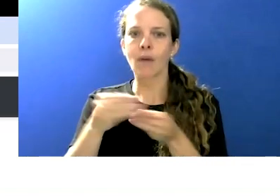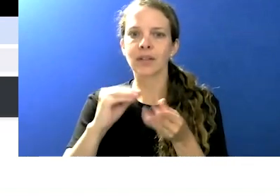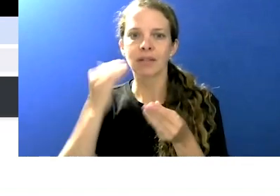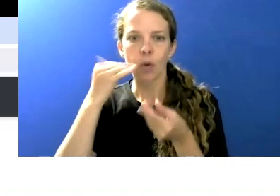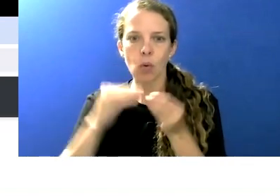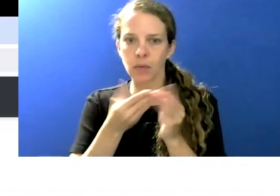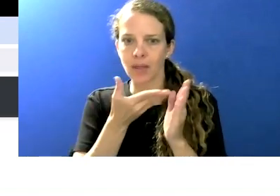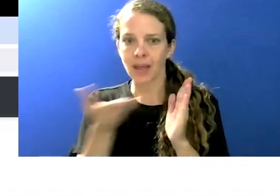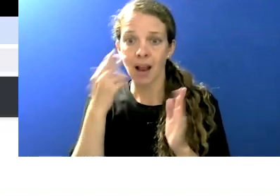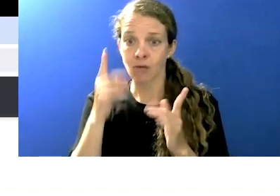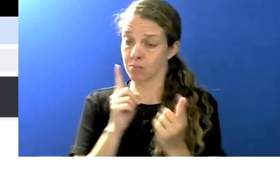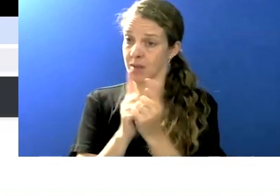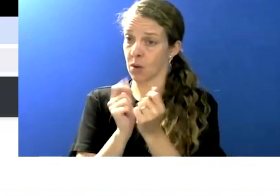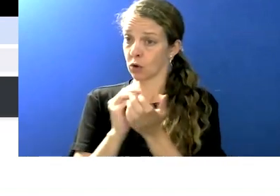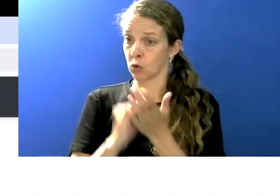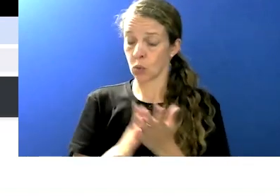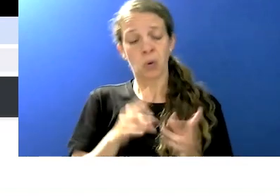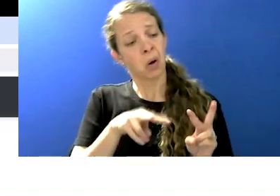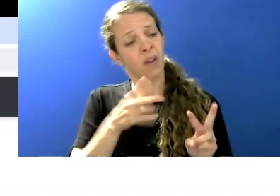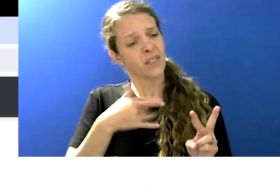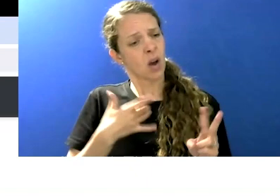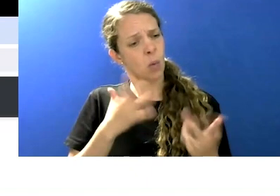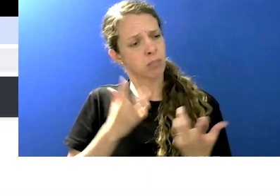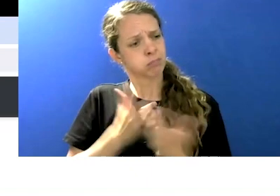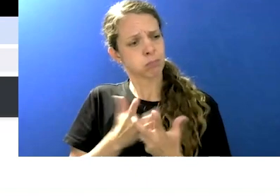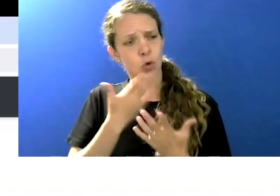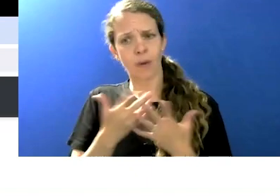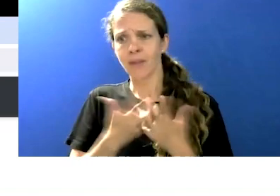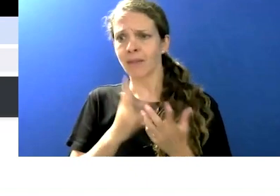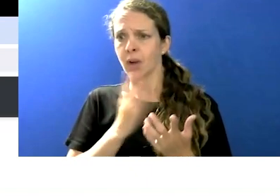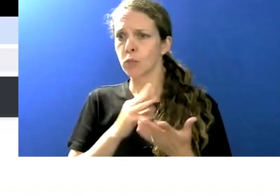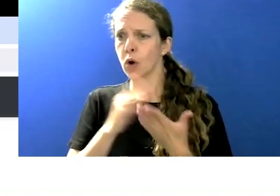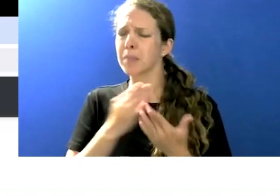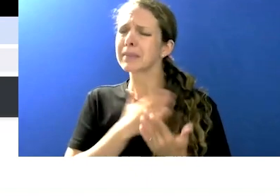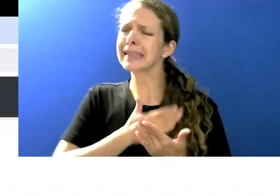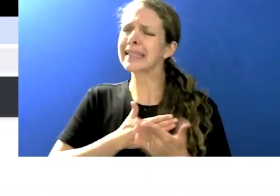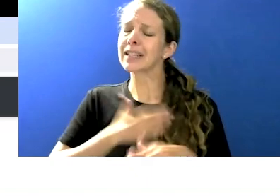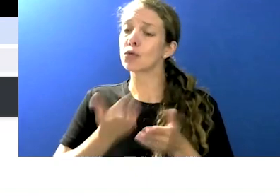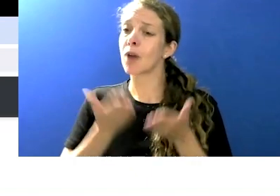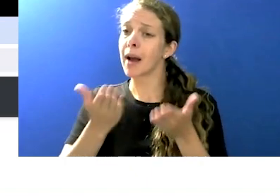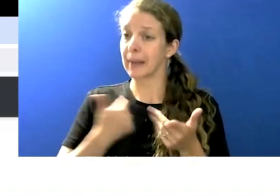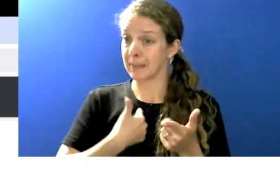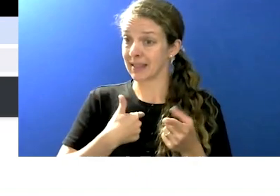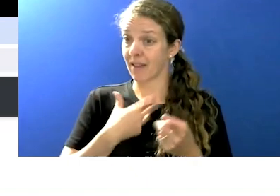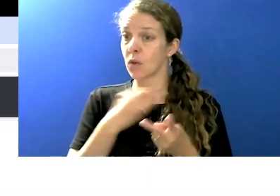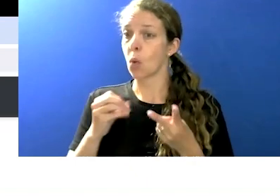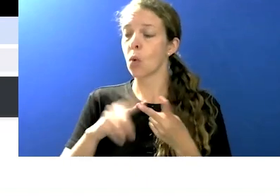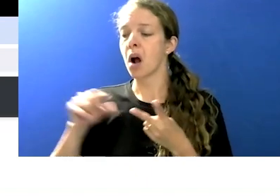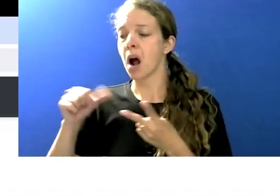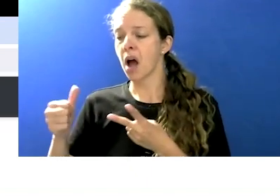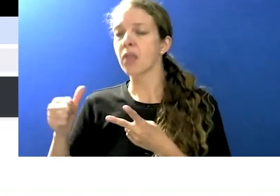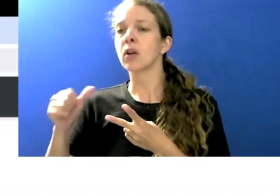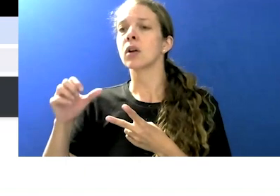students that you guys believe that meet our requirements for our program, please feel free to recommend them to myself or also her Sukaraj